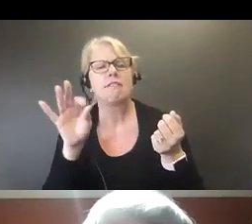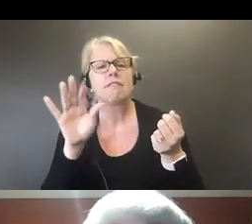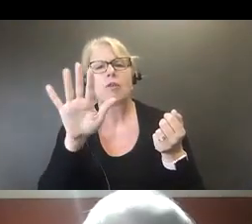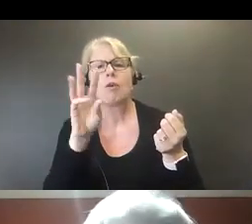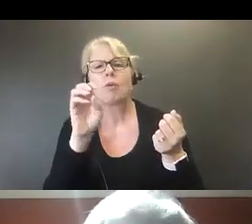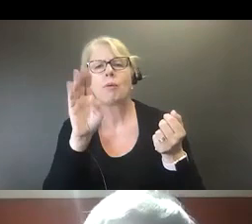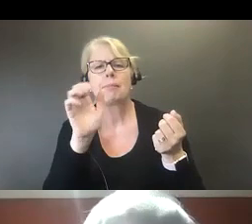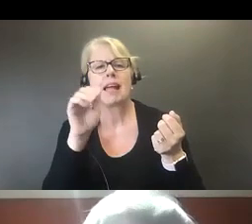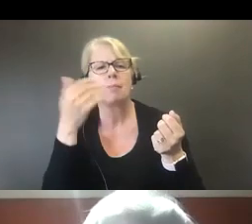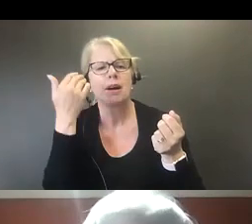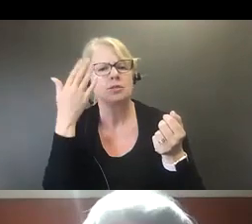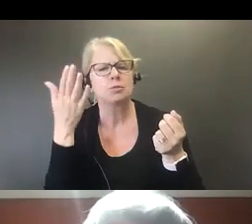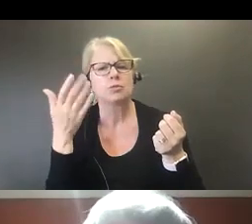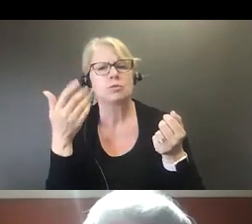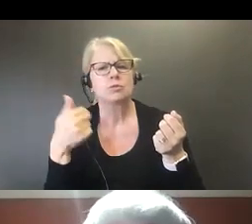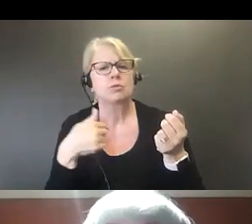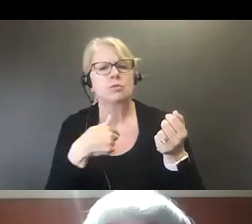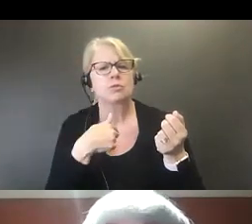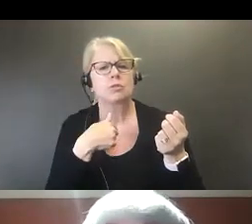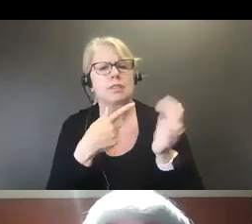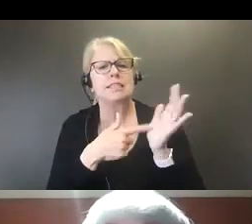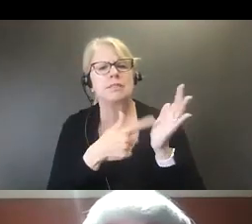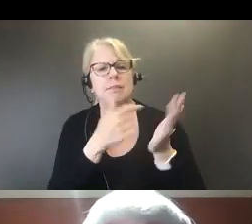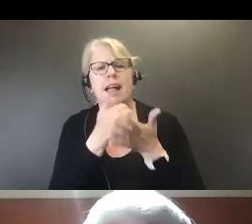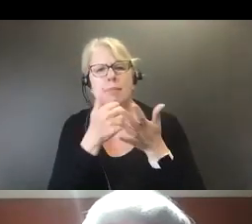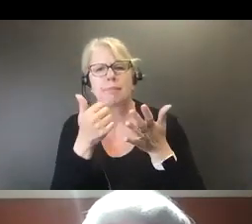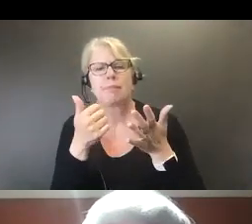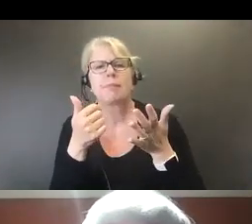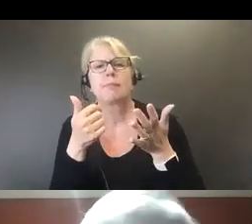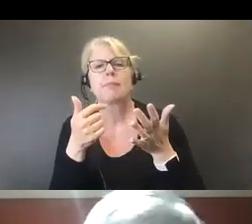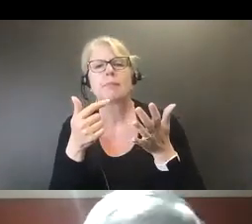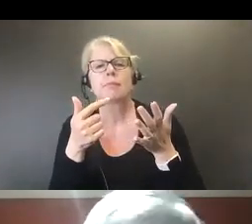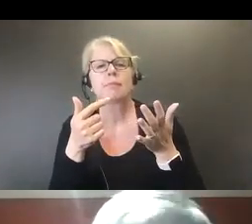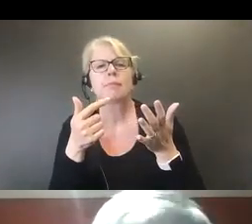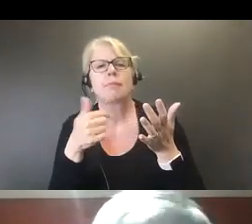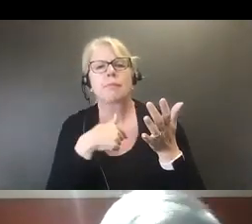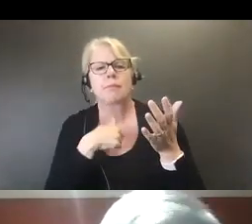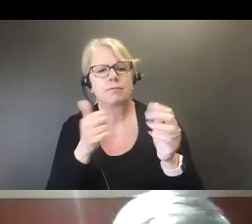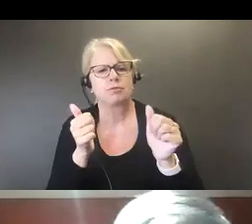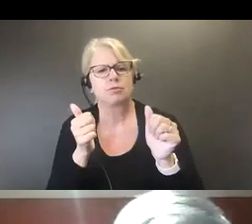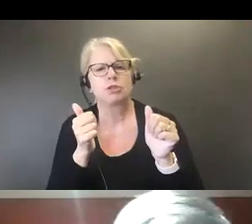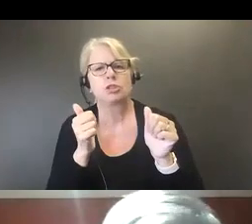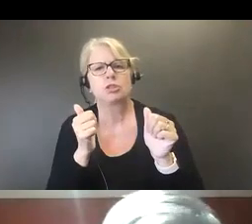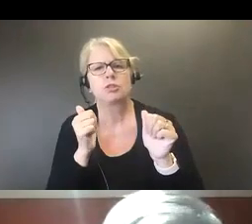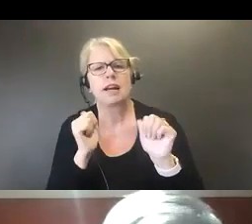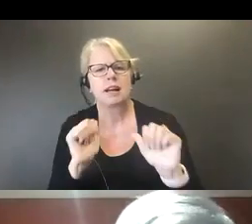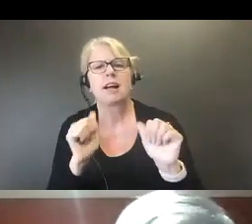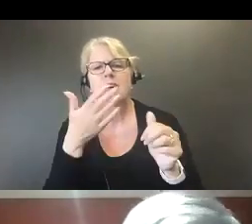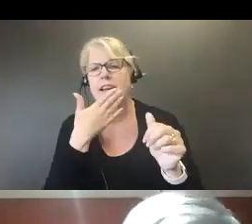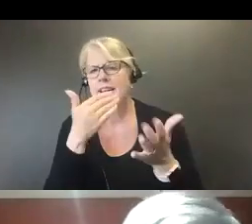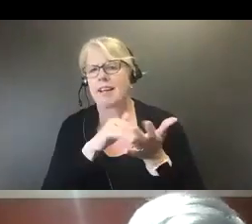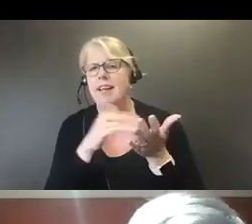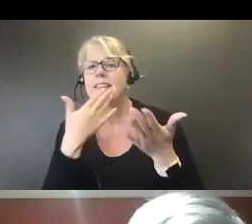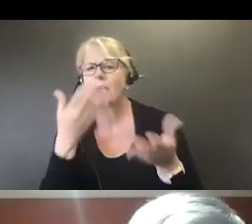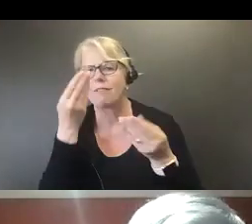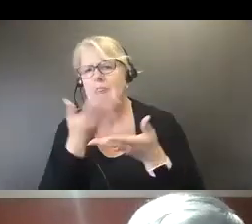not sure. Okay, sometimes... let me get out of this then and try again. Thank you for letting me know